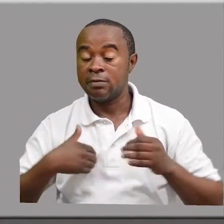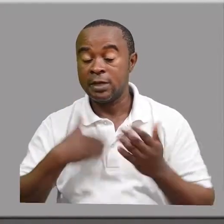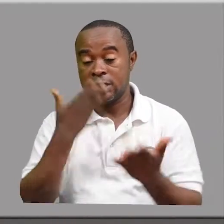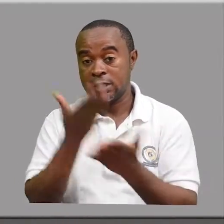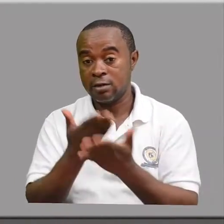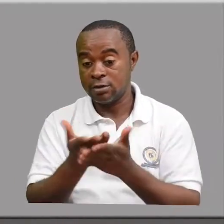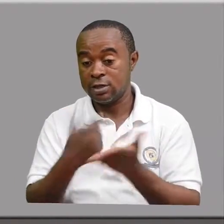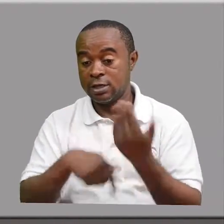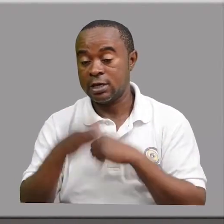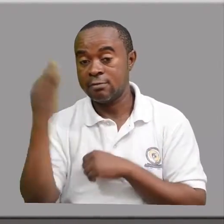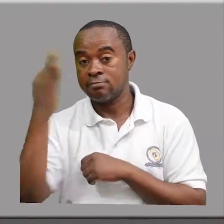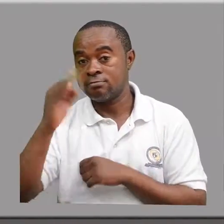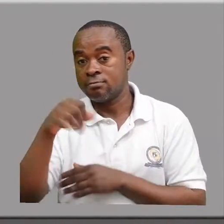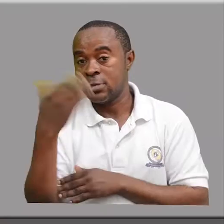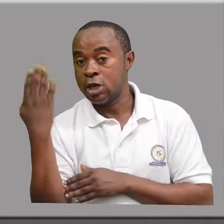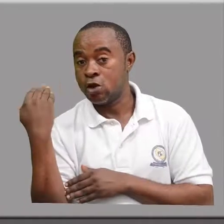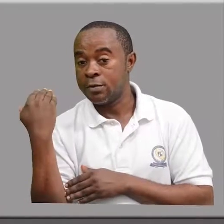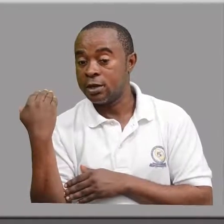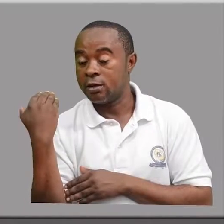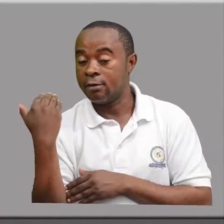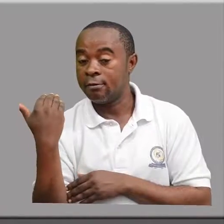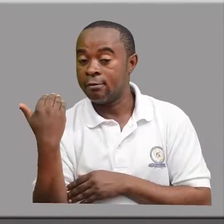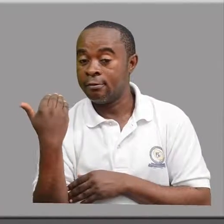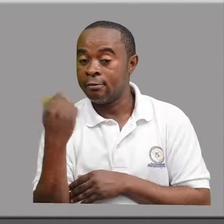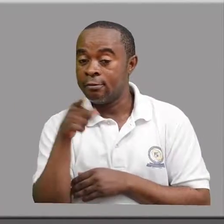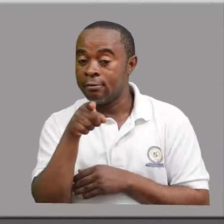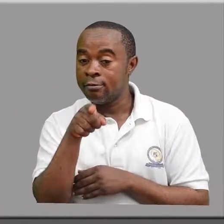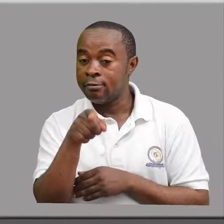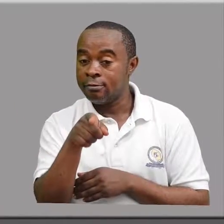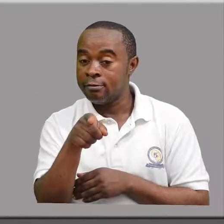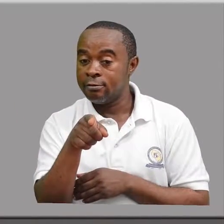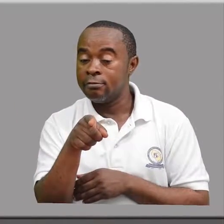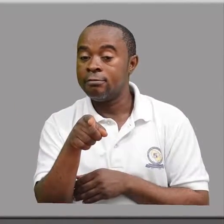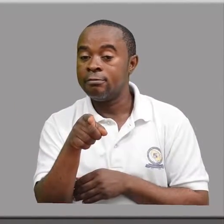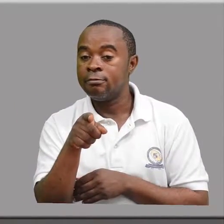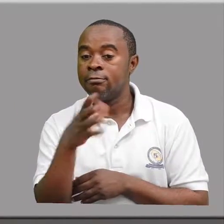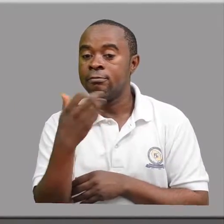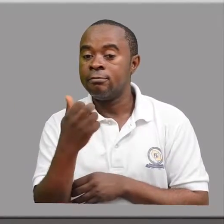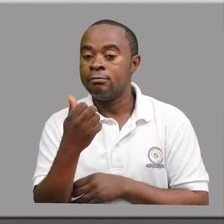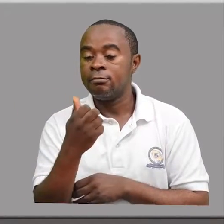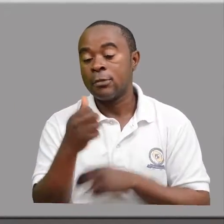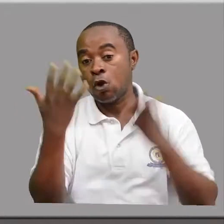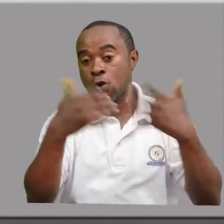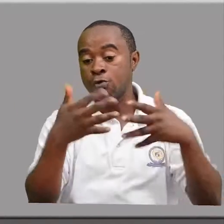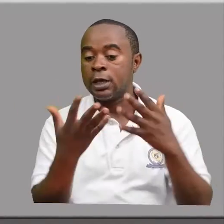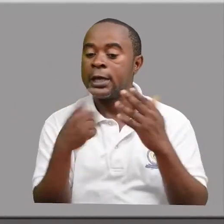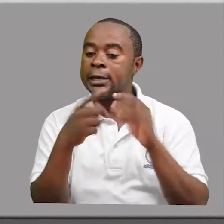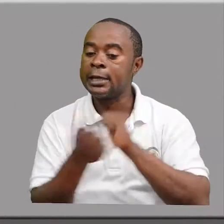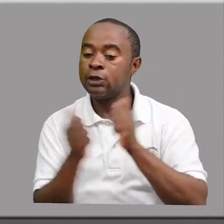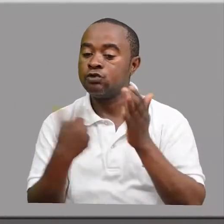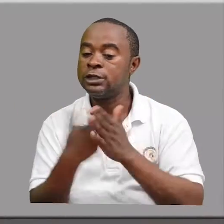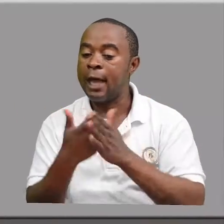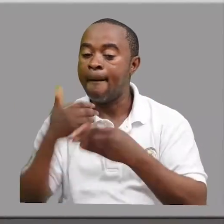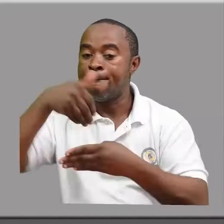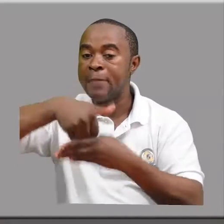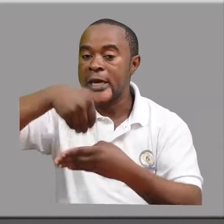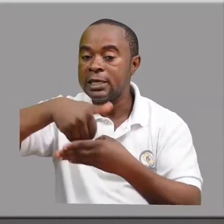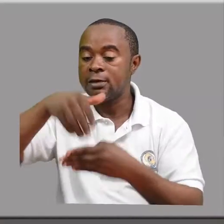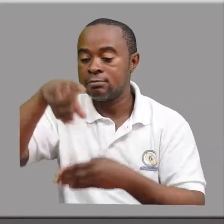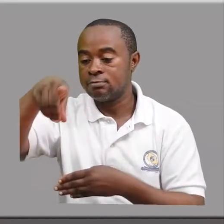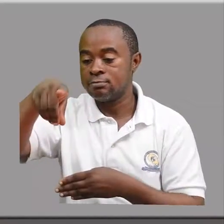that in computer network you have a frame, or we call other languages a packet. So a packet